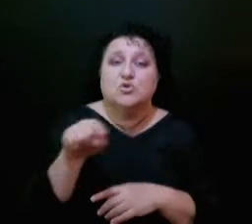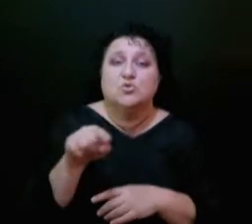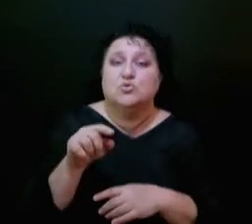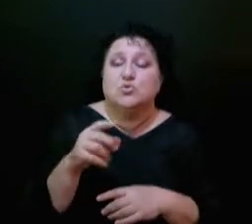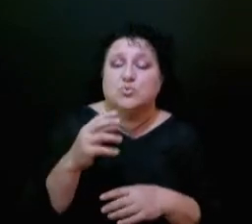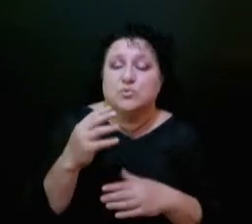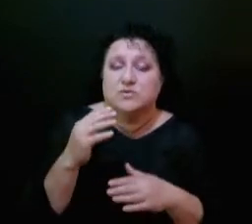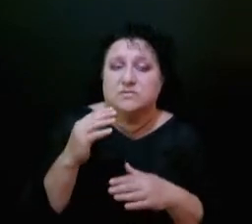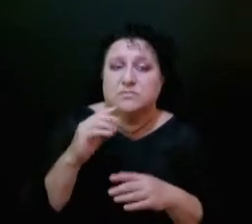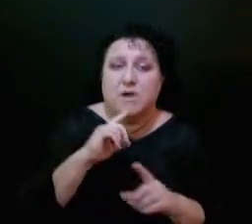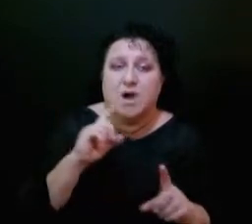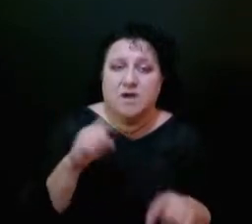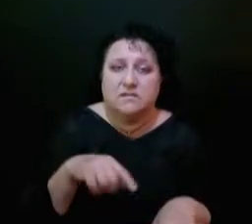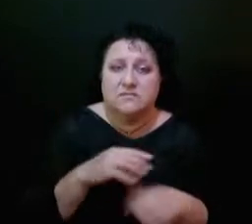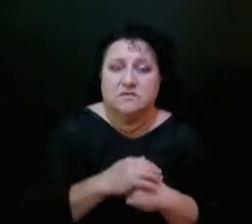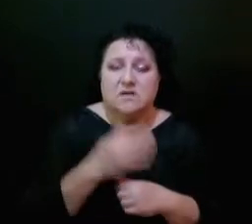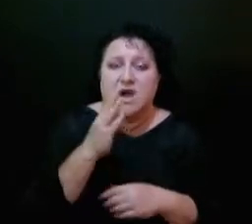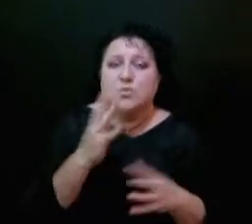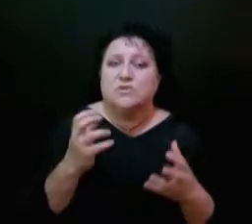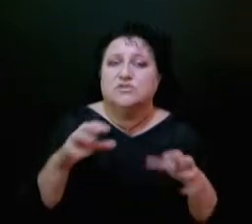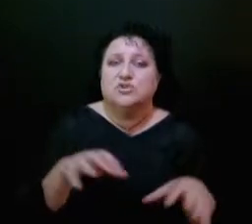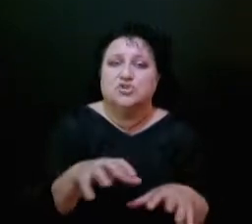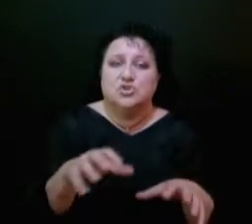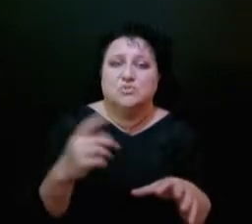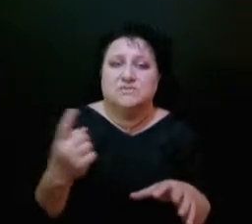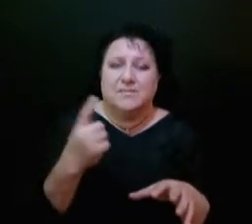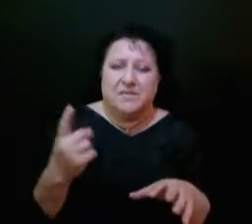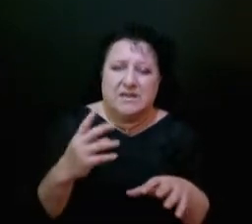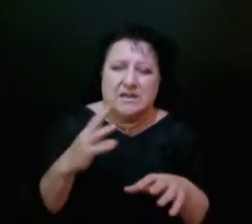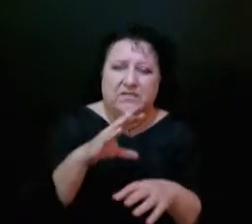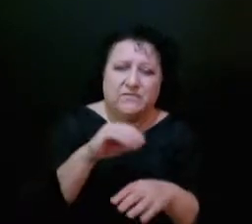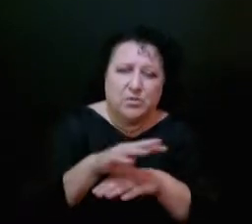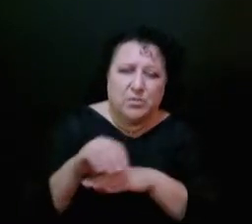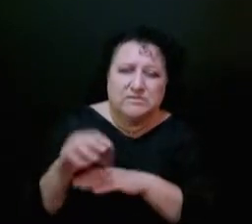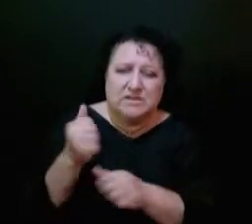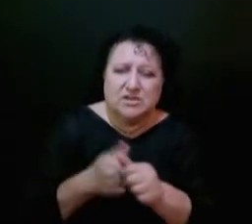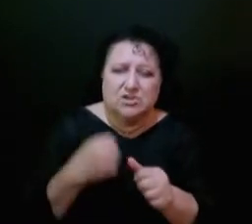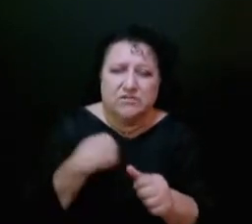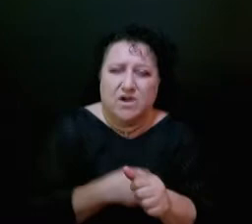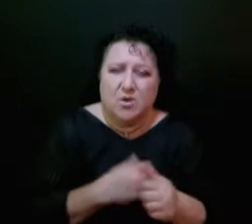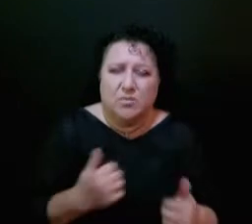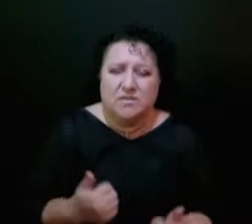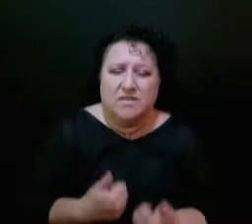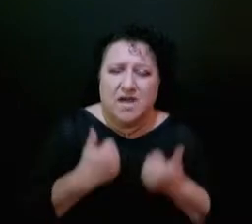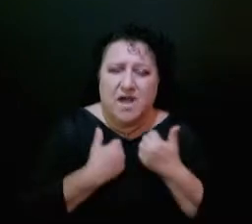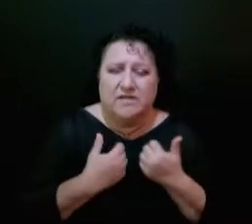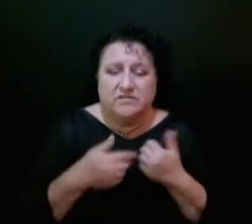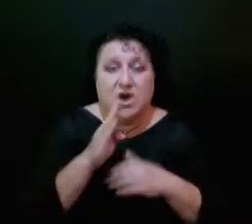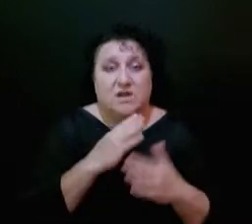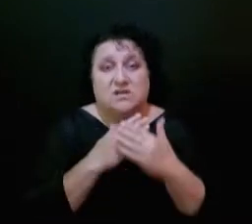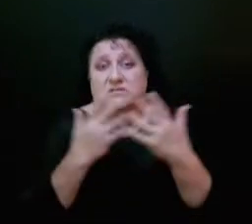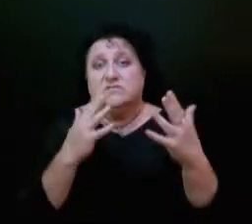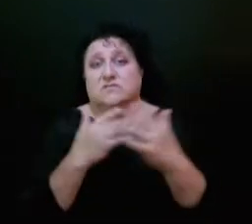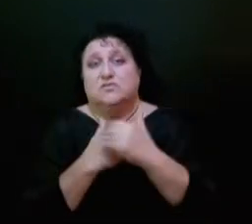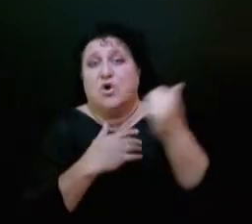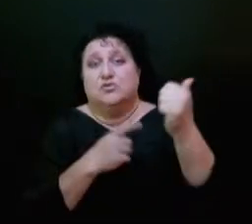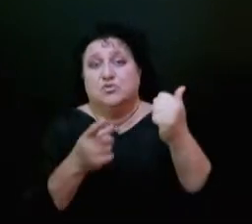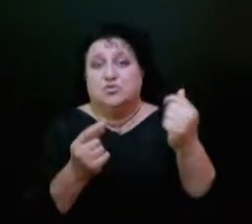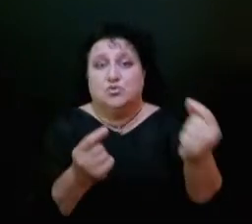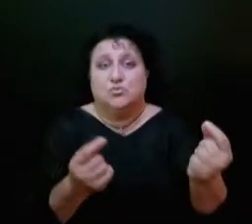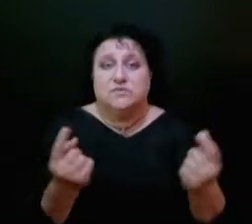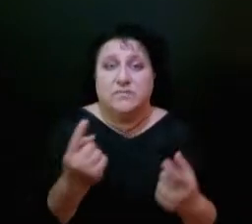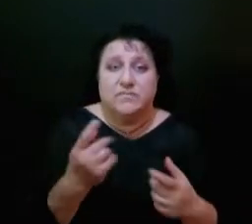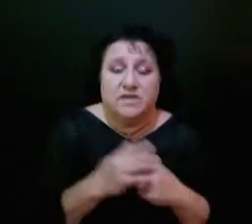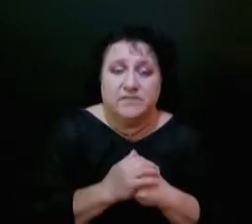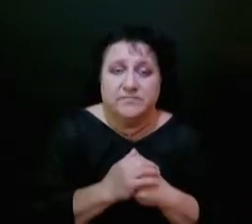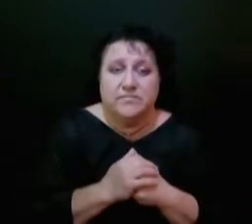to do something in each and every single one of our lives. He has called us to something. If you're not sure of that calling, this is an opportunity as